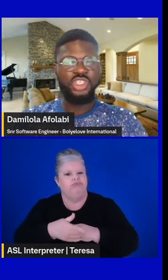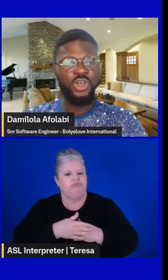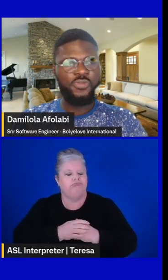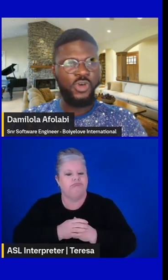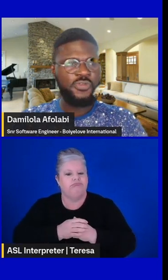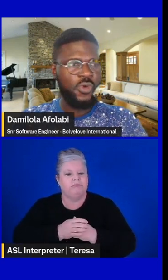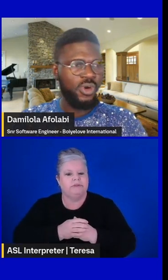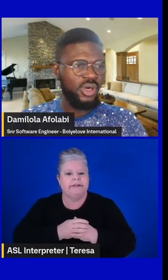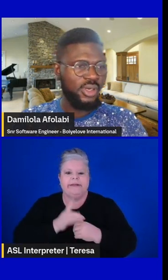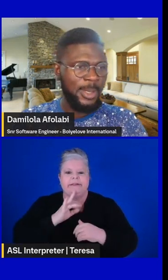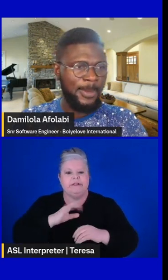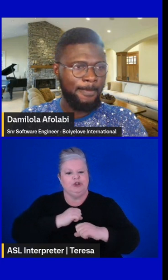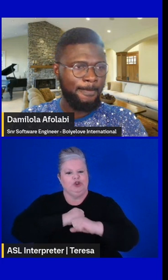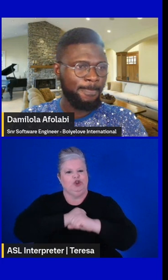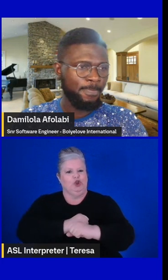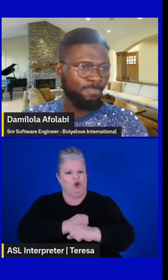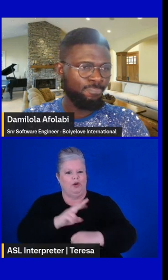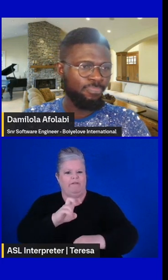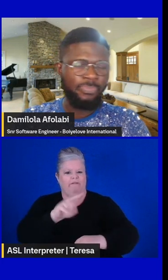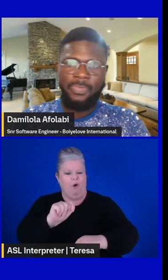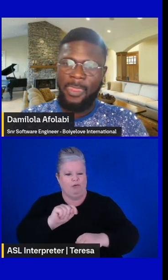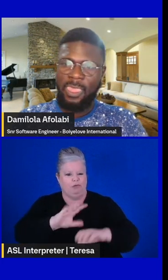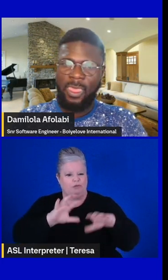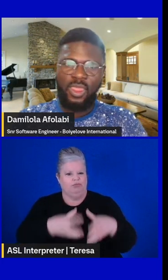So it's a secure vault for